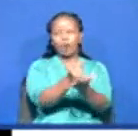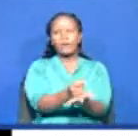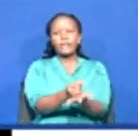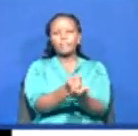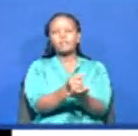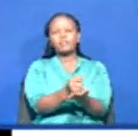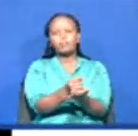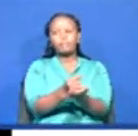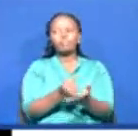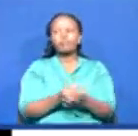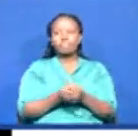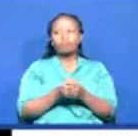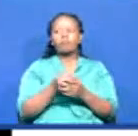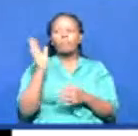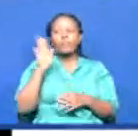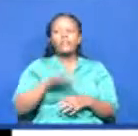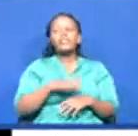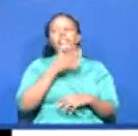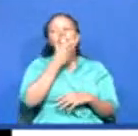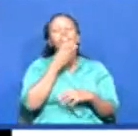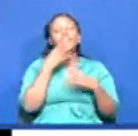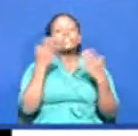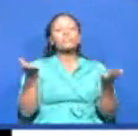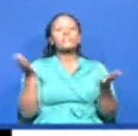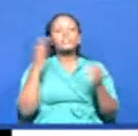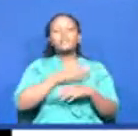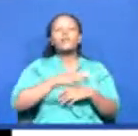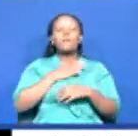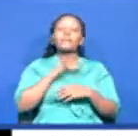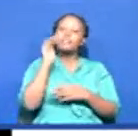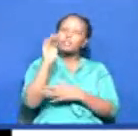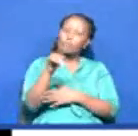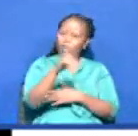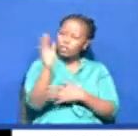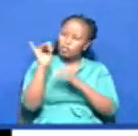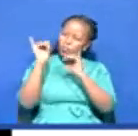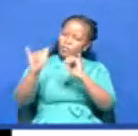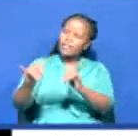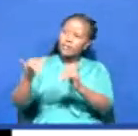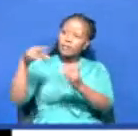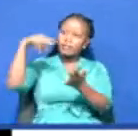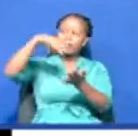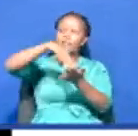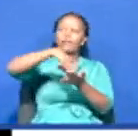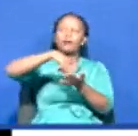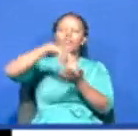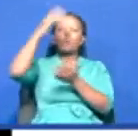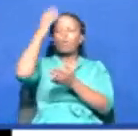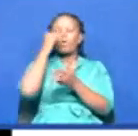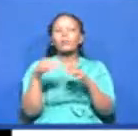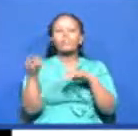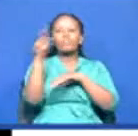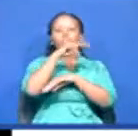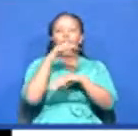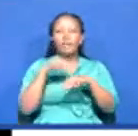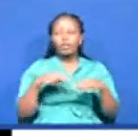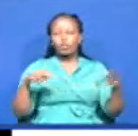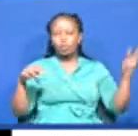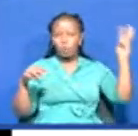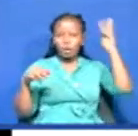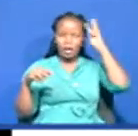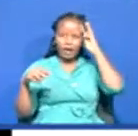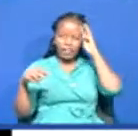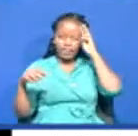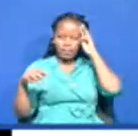And ladies and gentlemen, I kindly request you to remain upstanding for our beautiful national anthem, which the Maroon